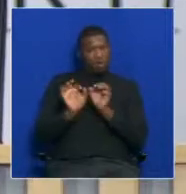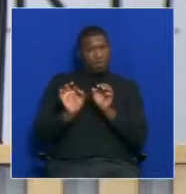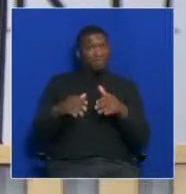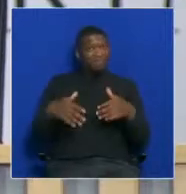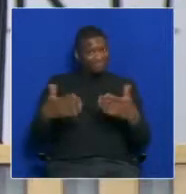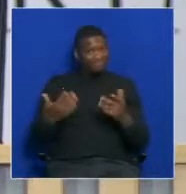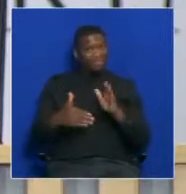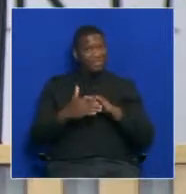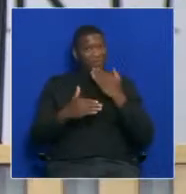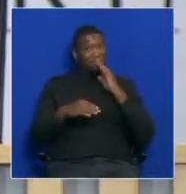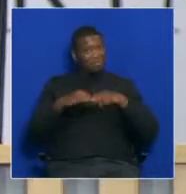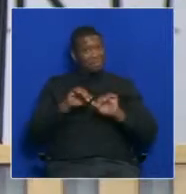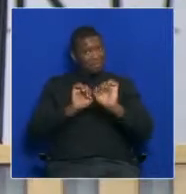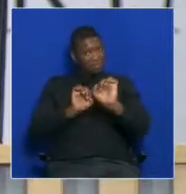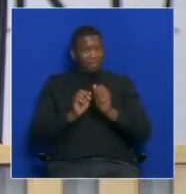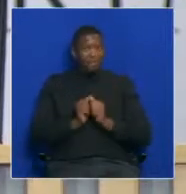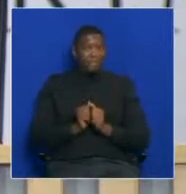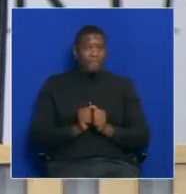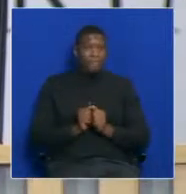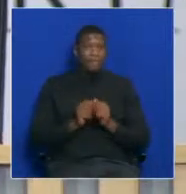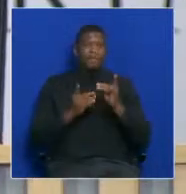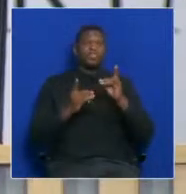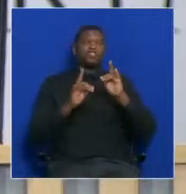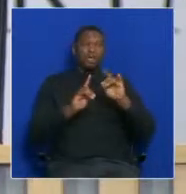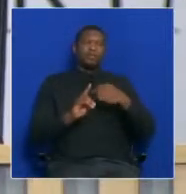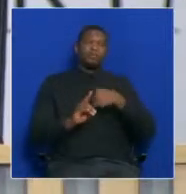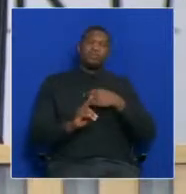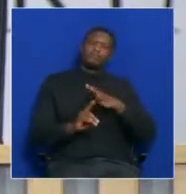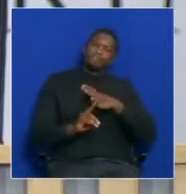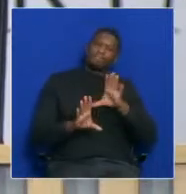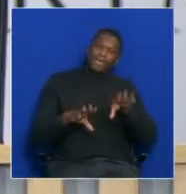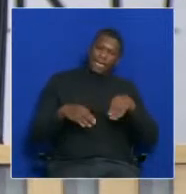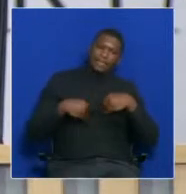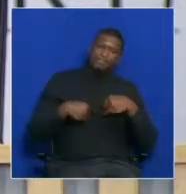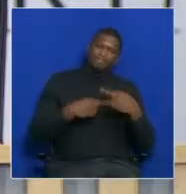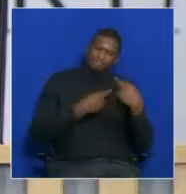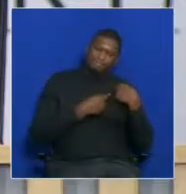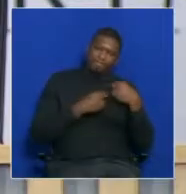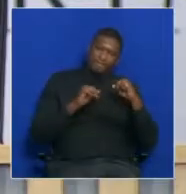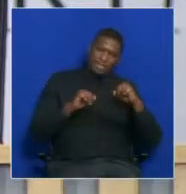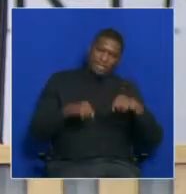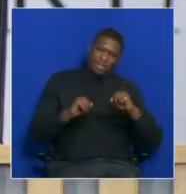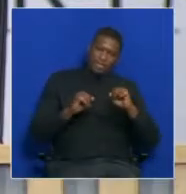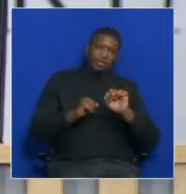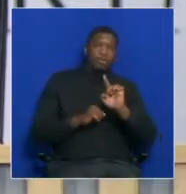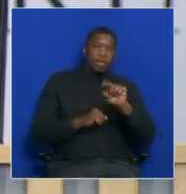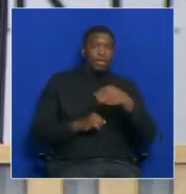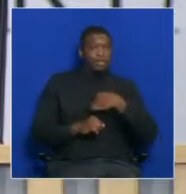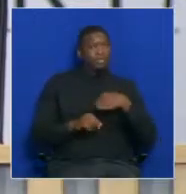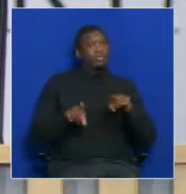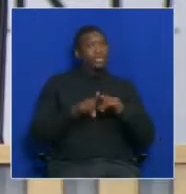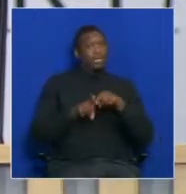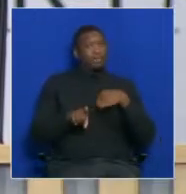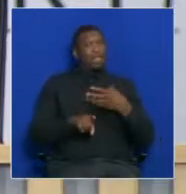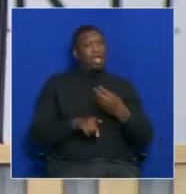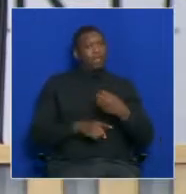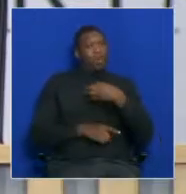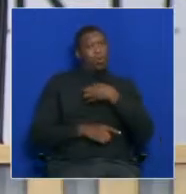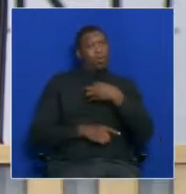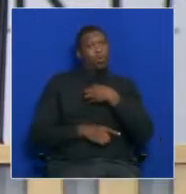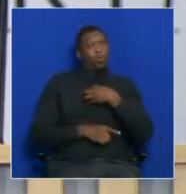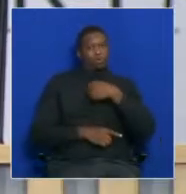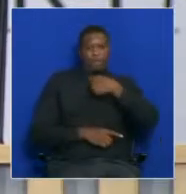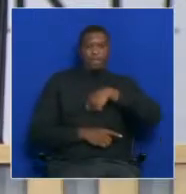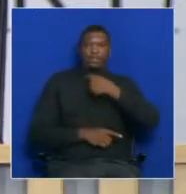Chair, I will take responsibility for that, but I had my own personal reasons. The fact